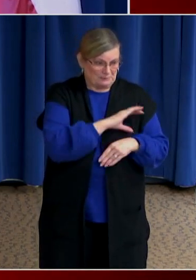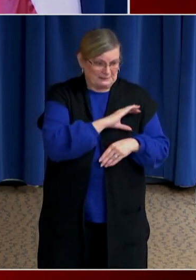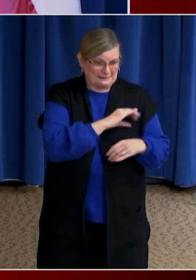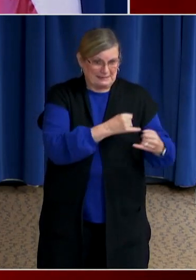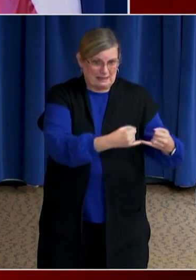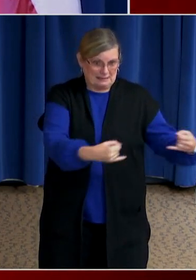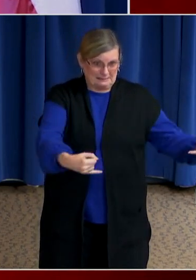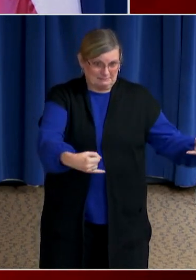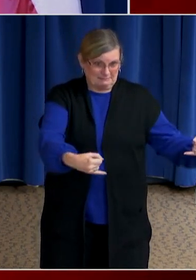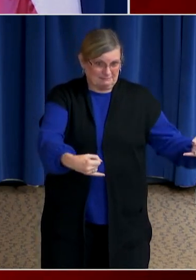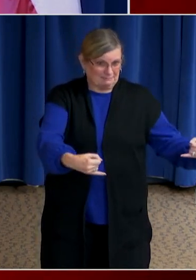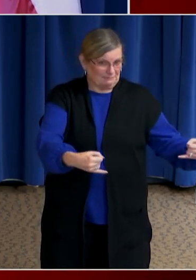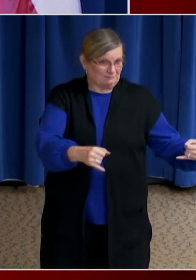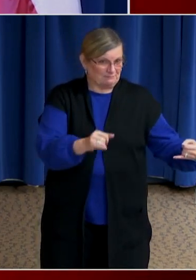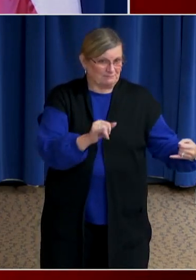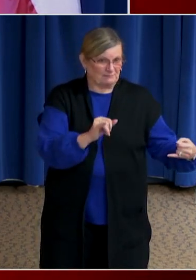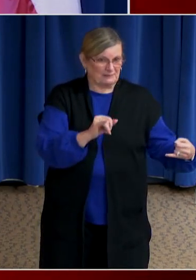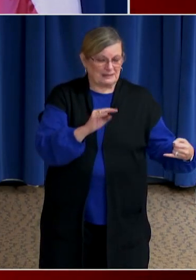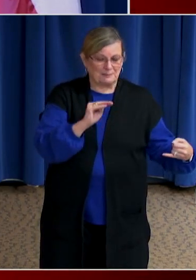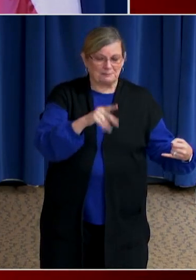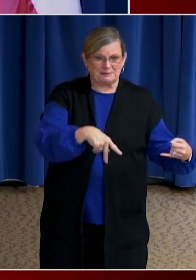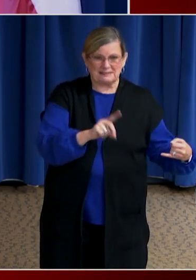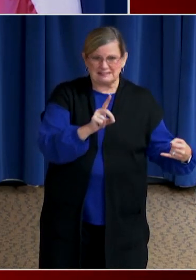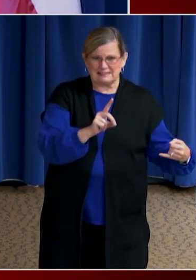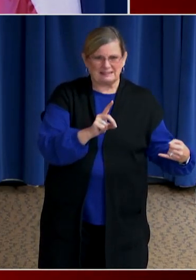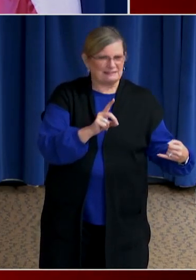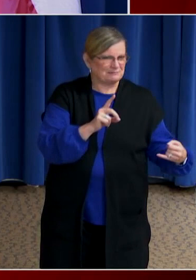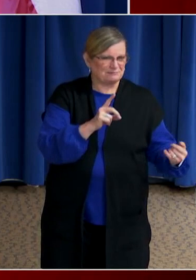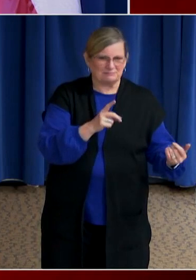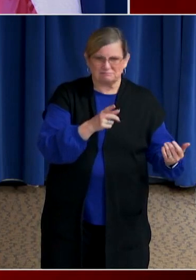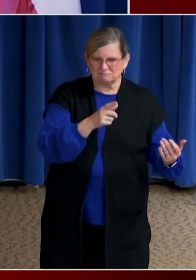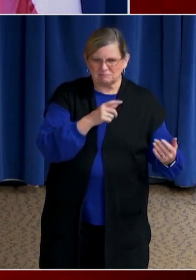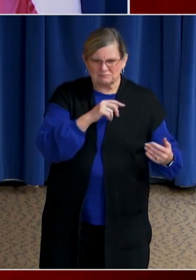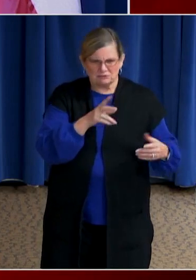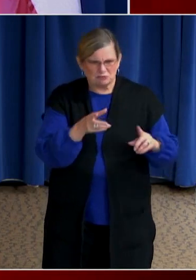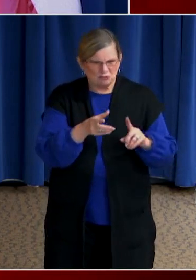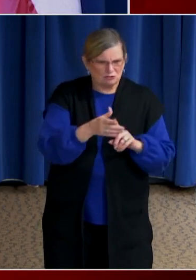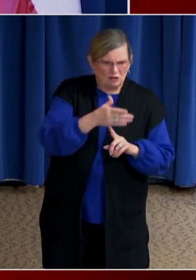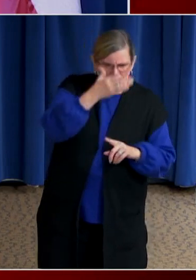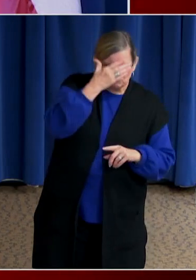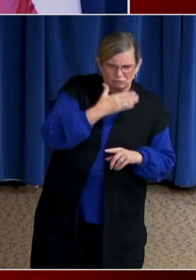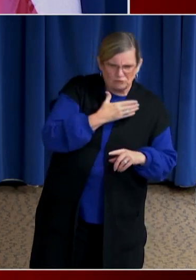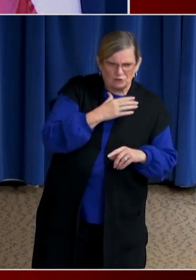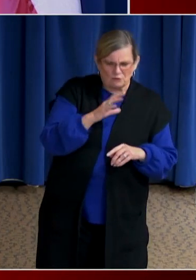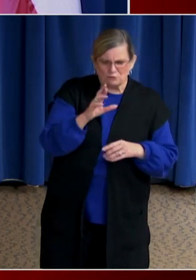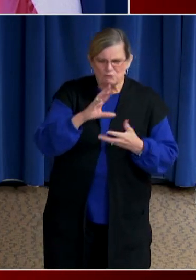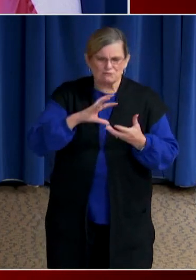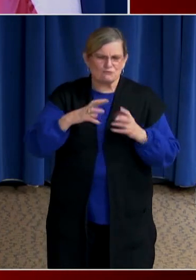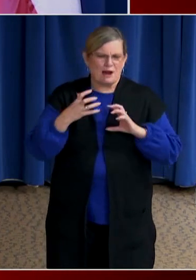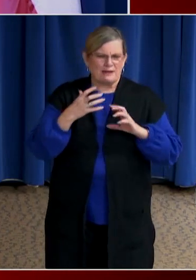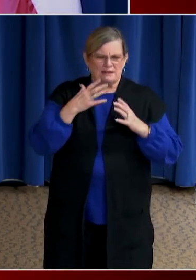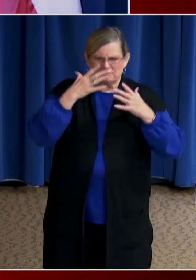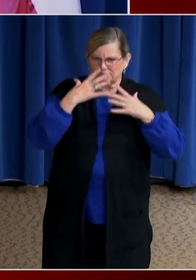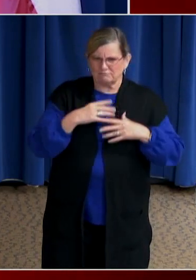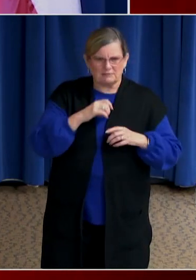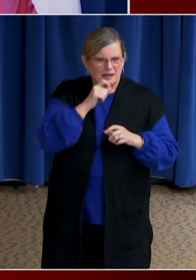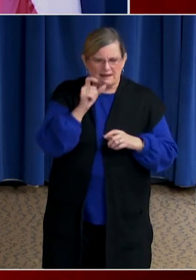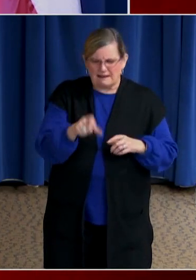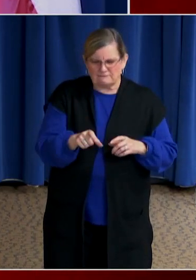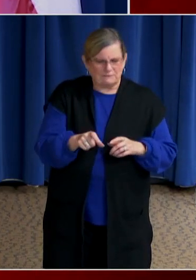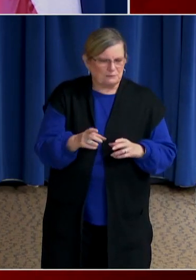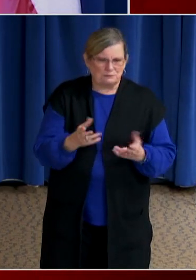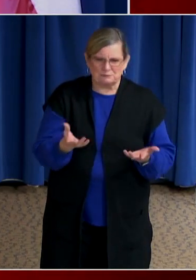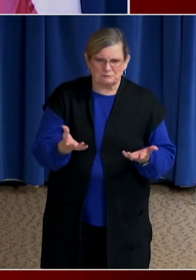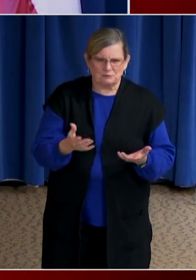to deploy any munitions. We did not have to put on any riot gear. We have a proud history in the District of Columbia of facilitating